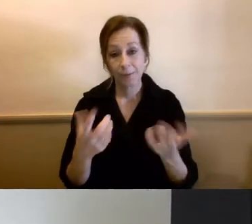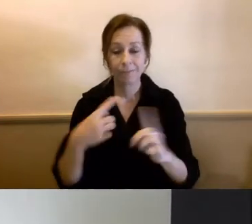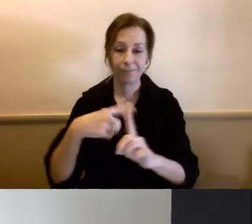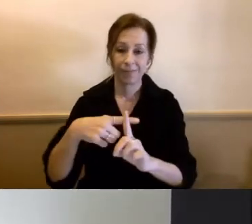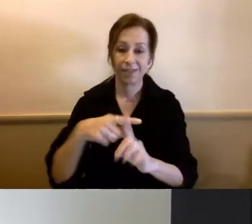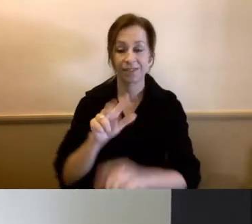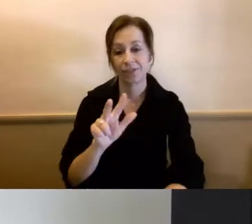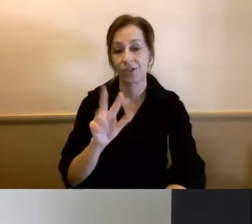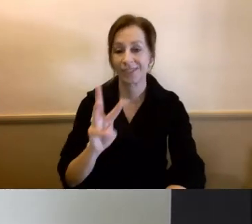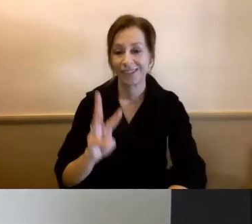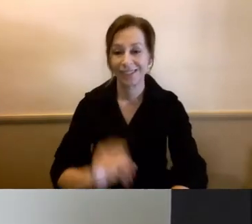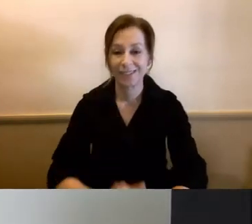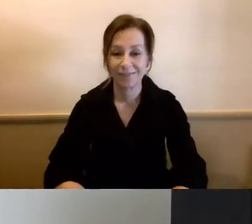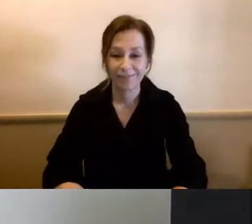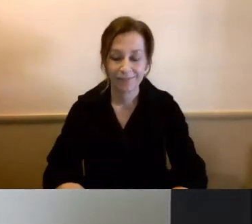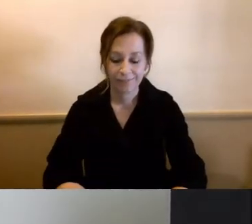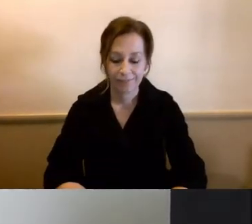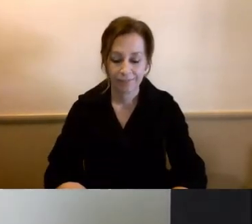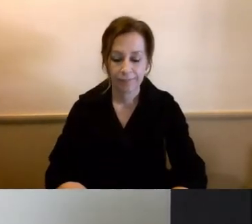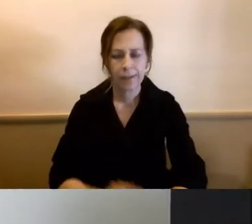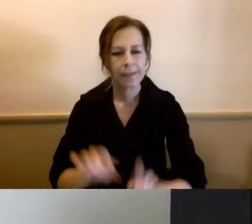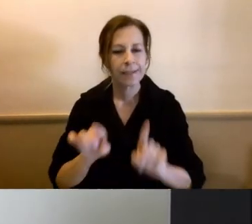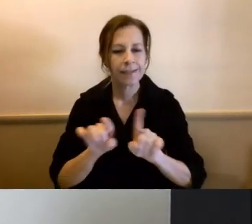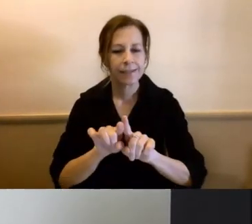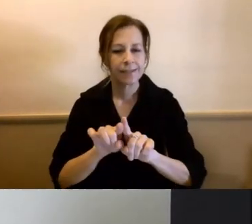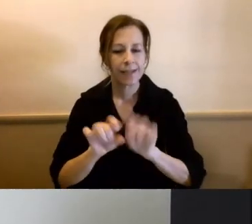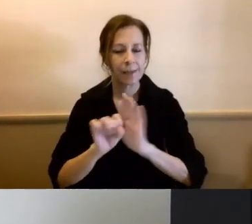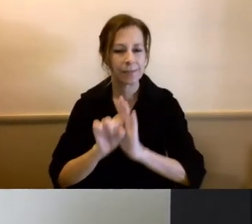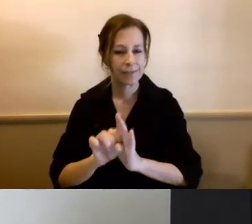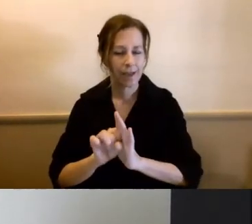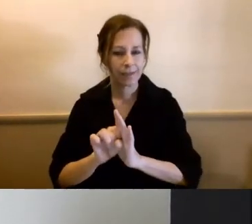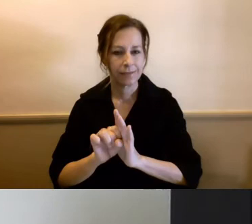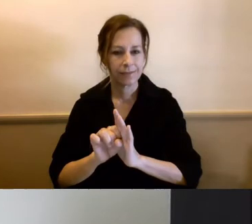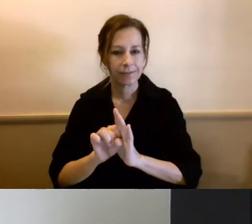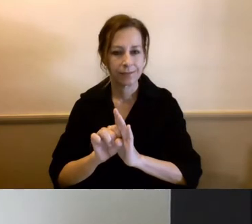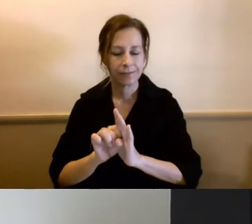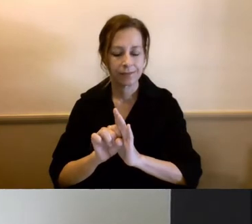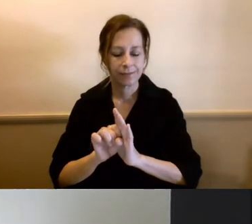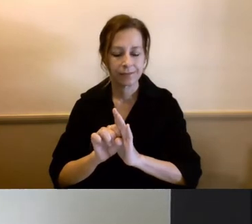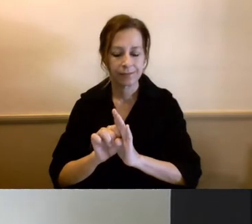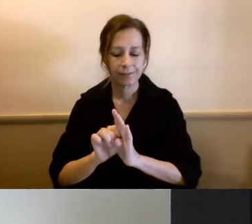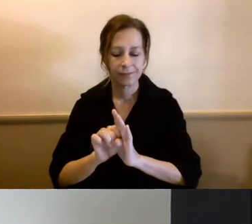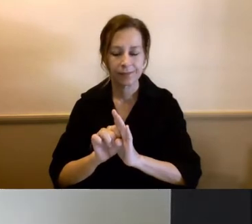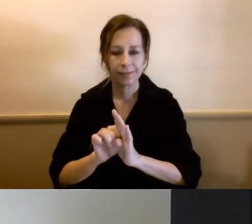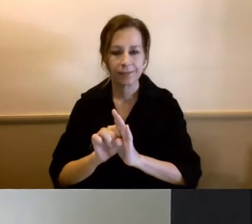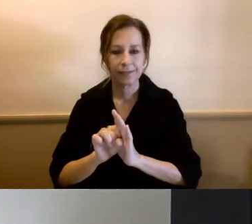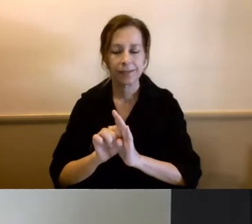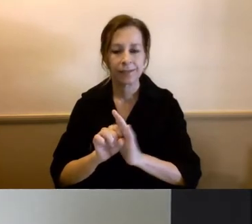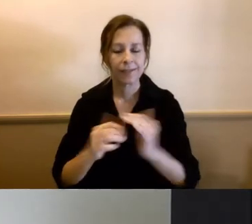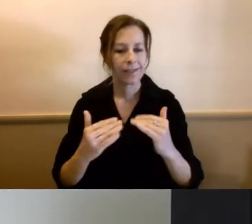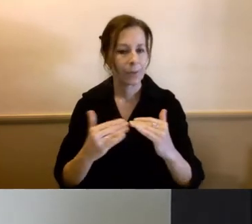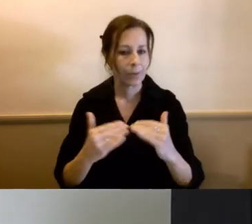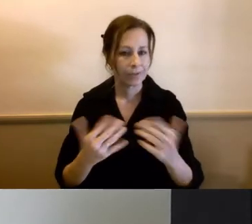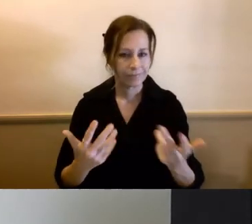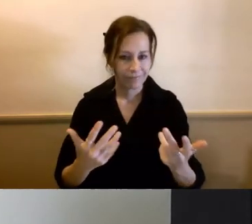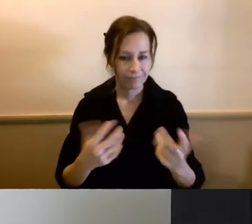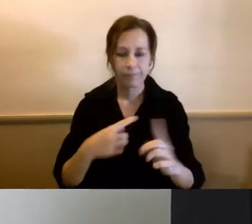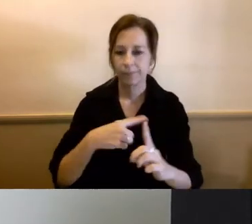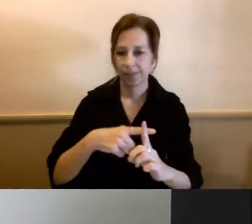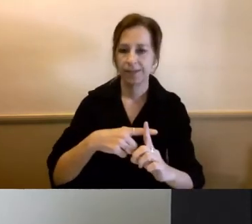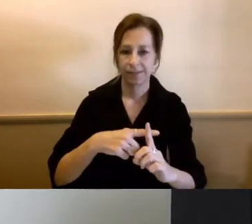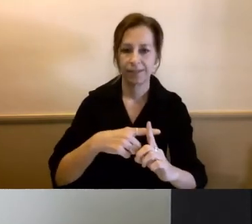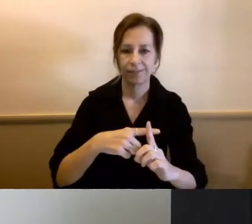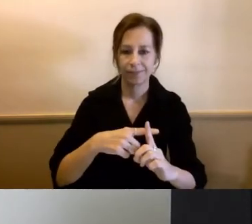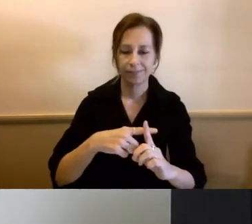so positive 36. So same signs, that will get me